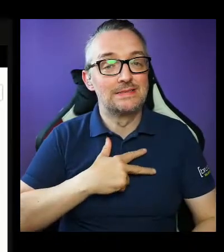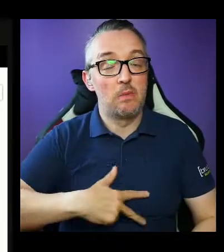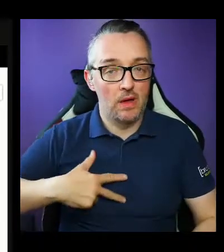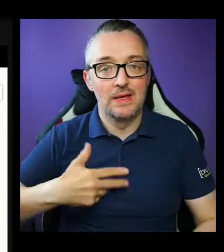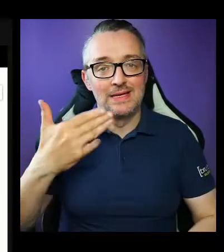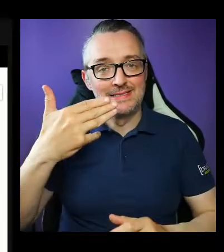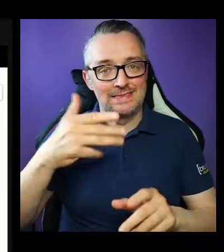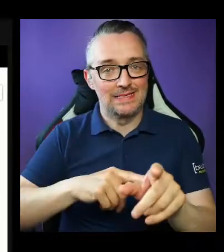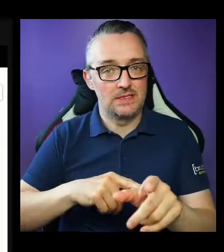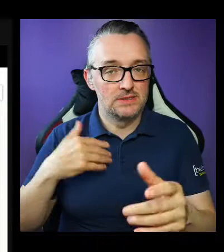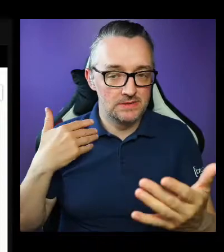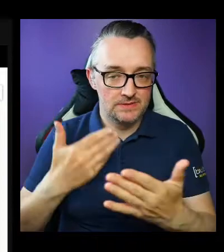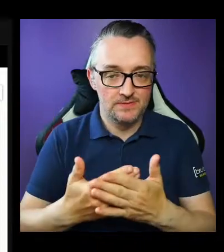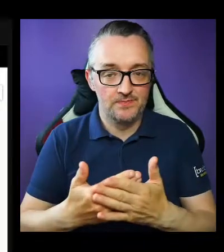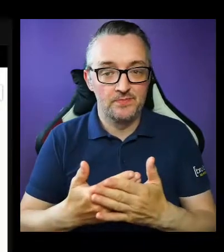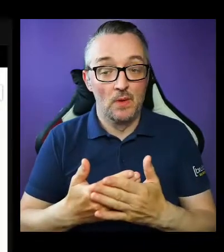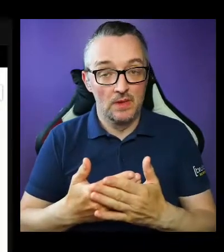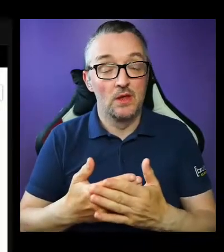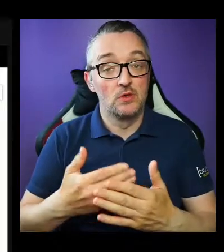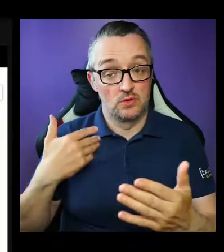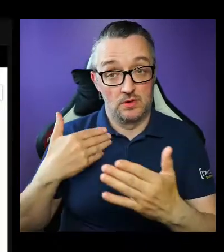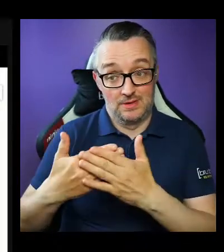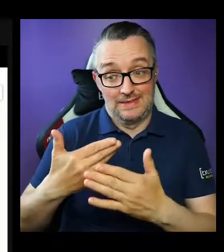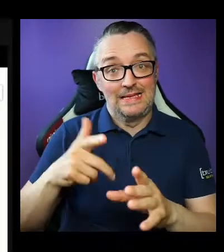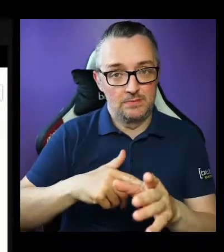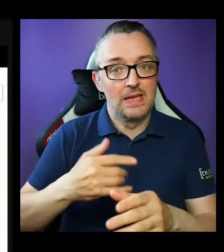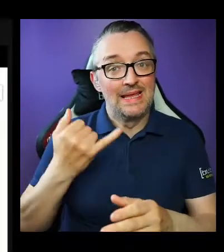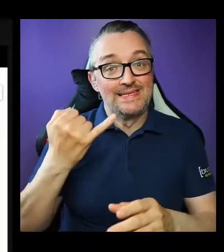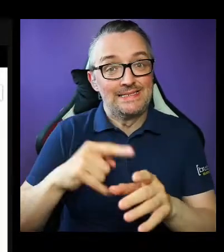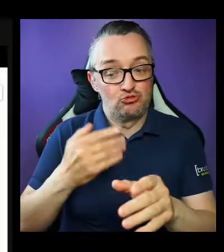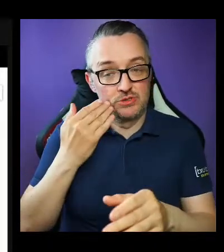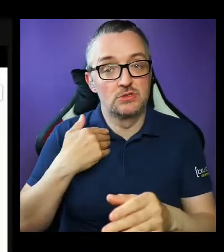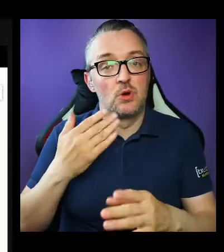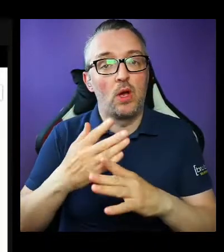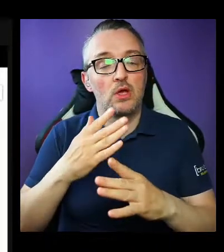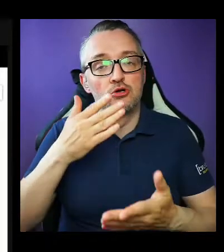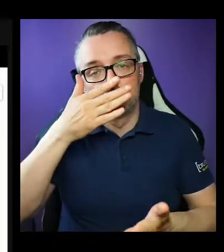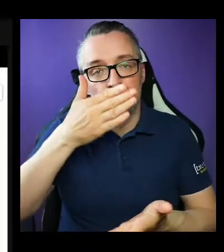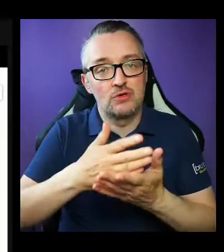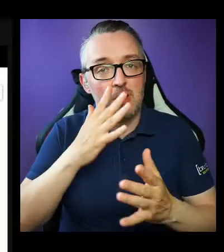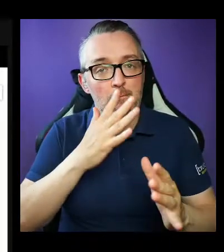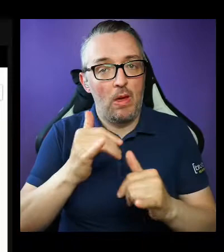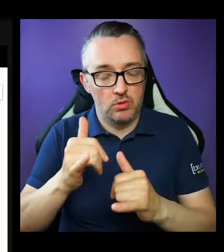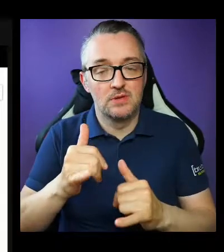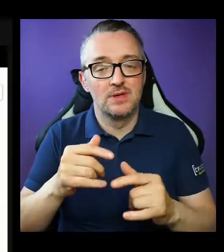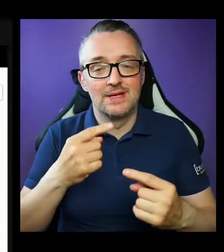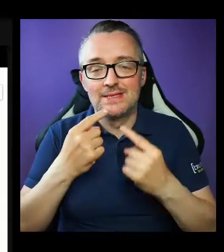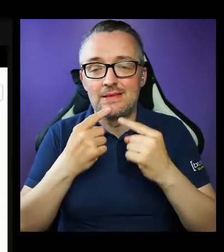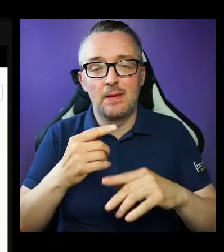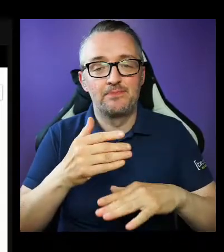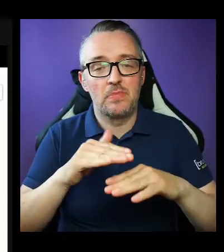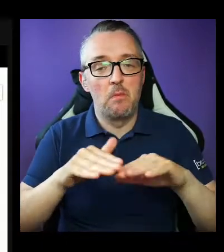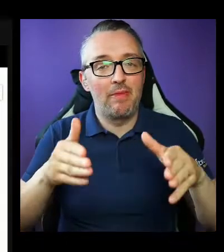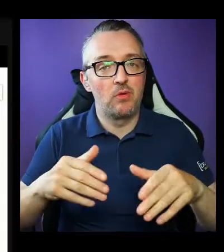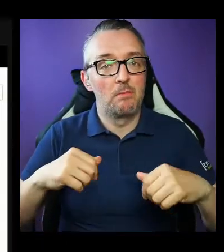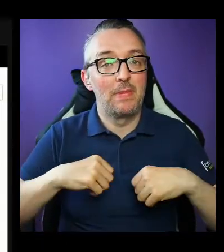for the past 6 years, I've worked at Trustpilot as a data platform manager, and all I